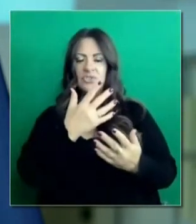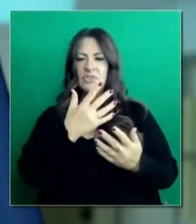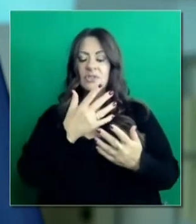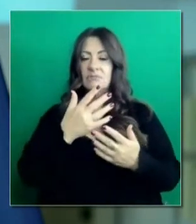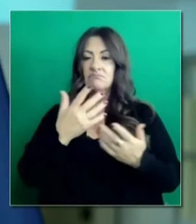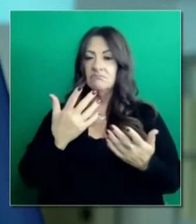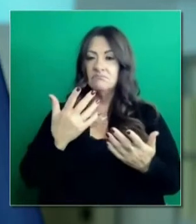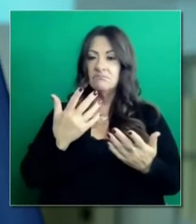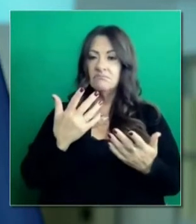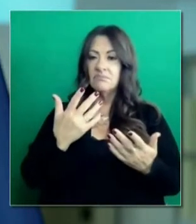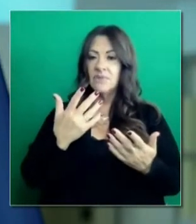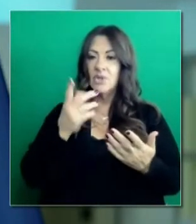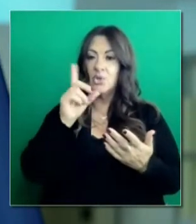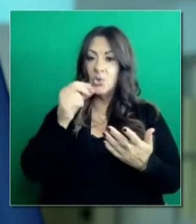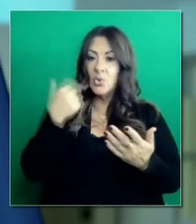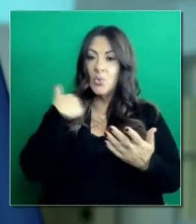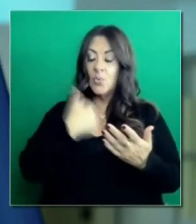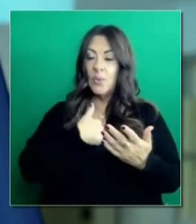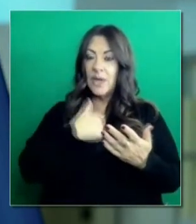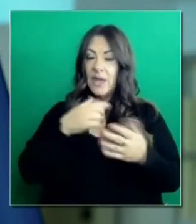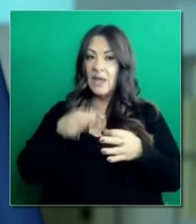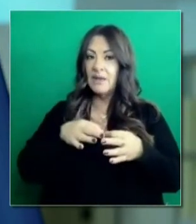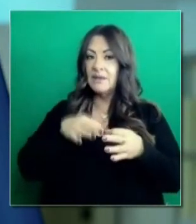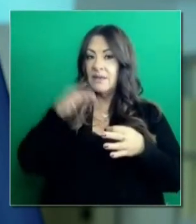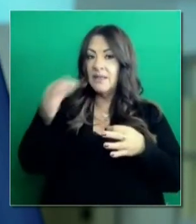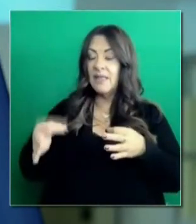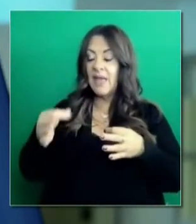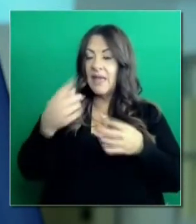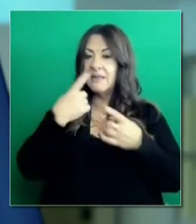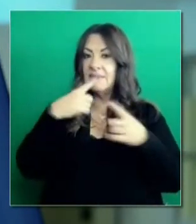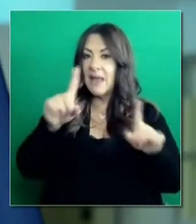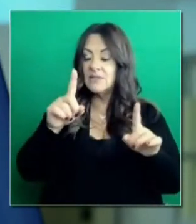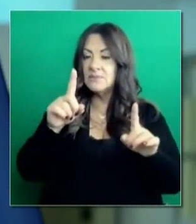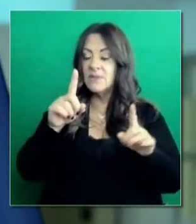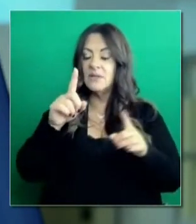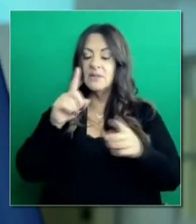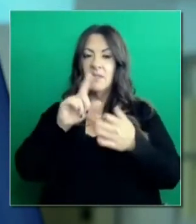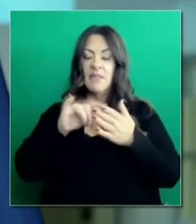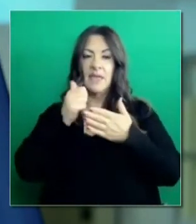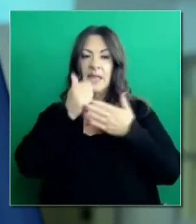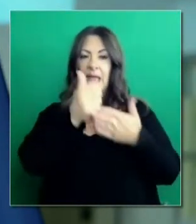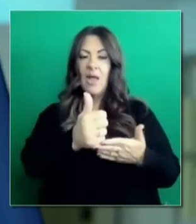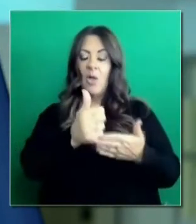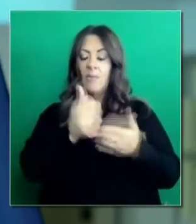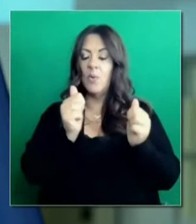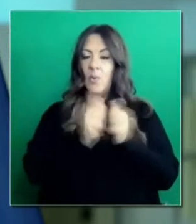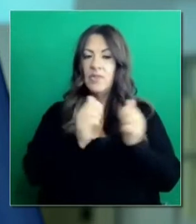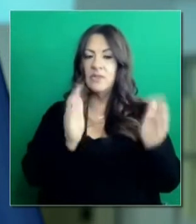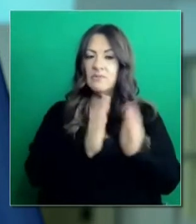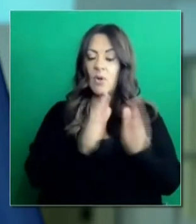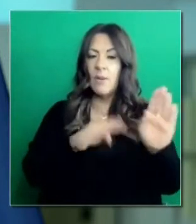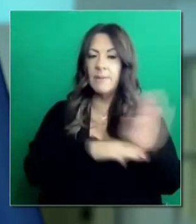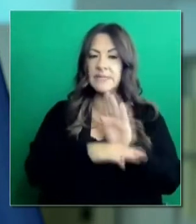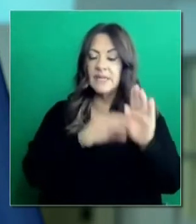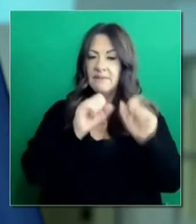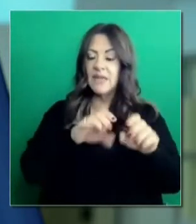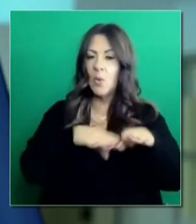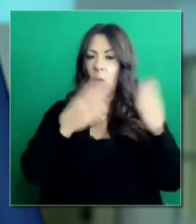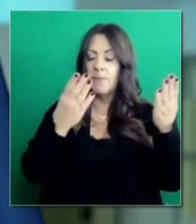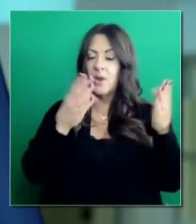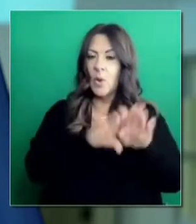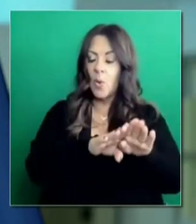a significant announcement that can help small businesses of all stripes up and down the state of California, give some sense